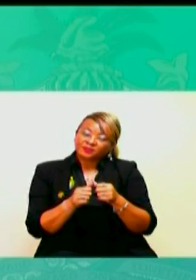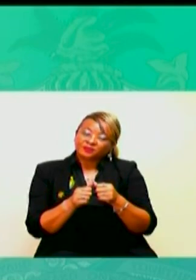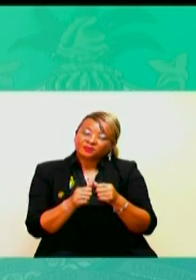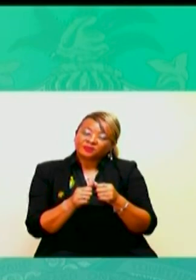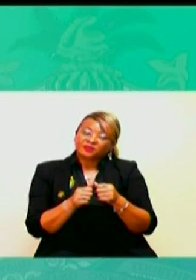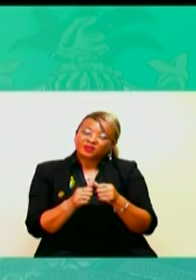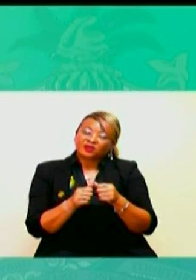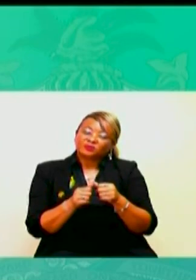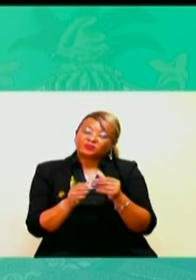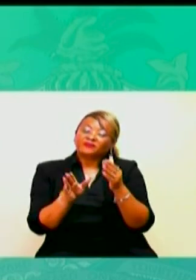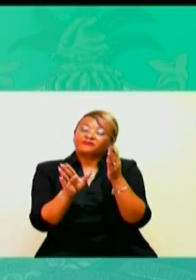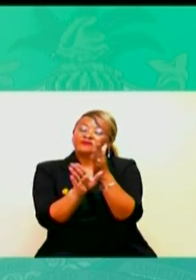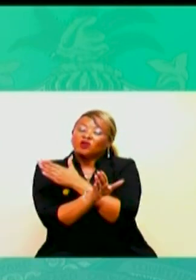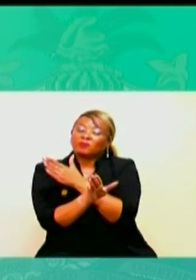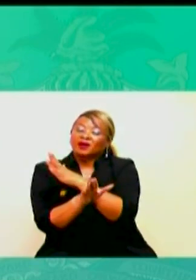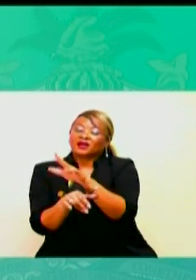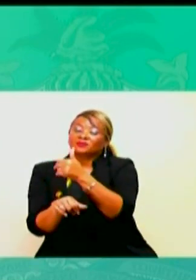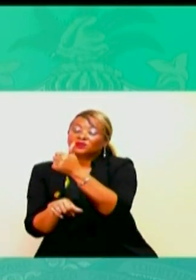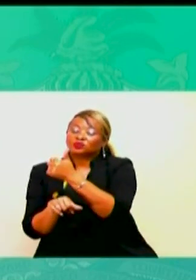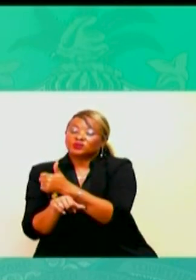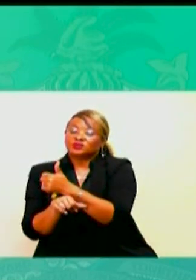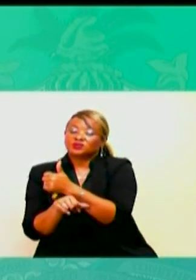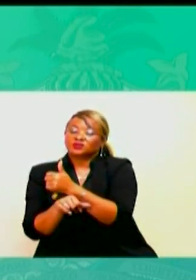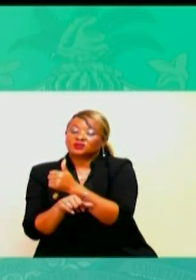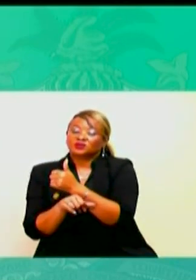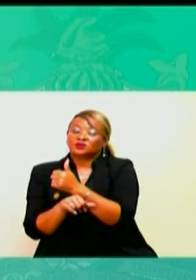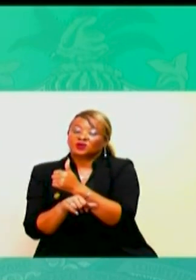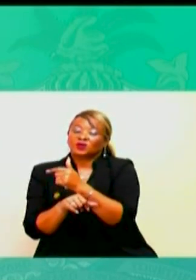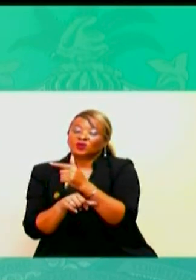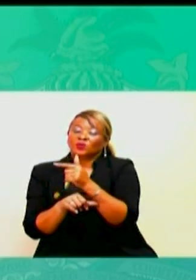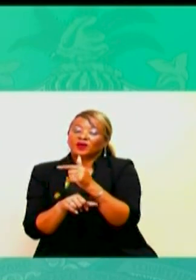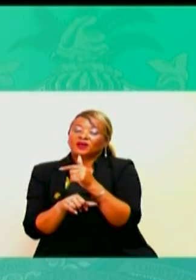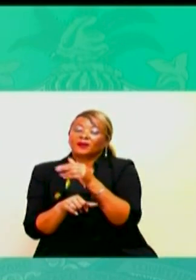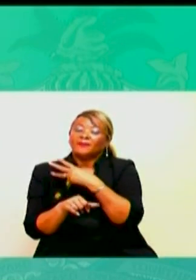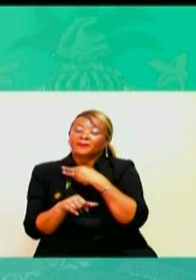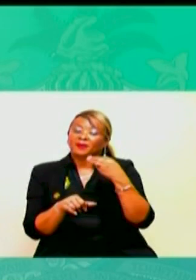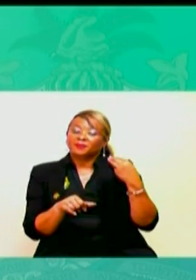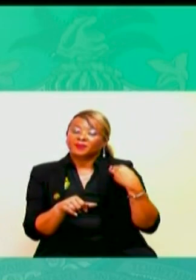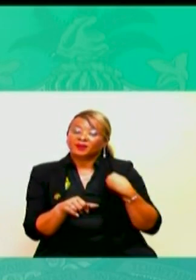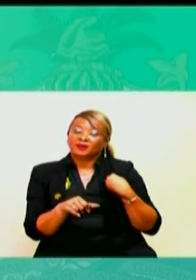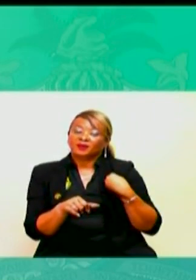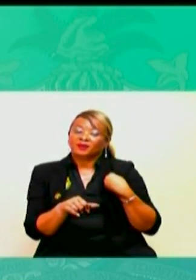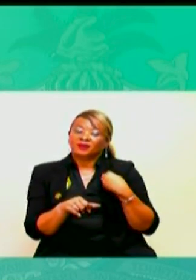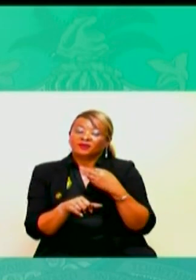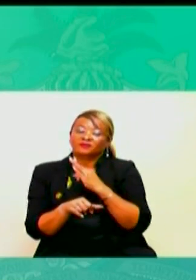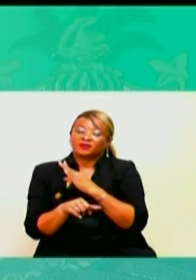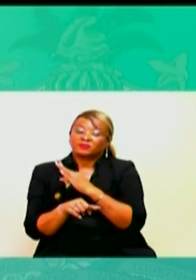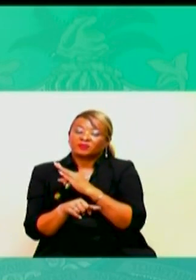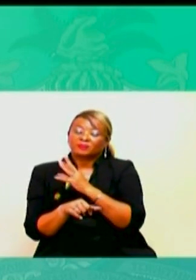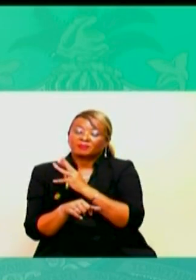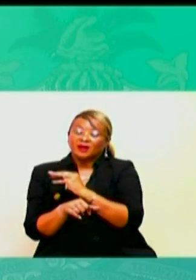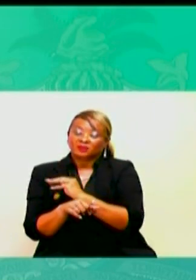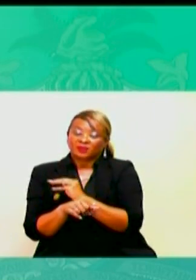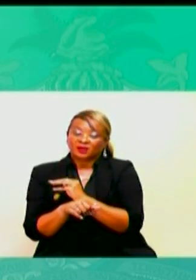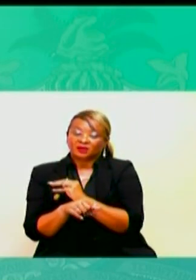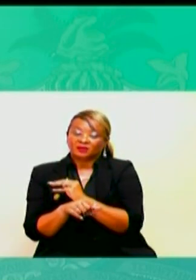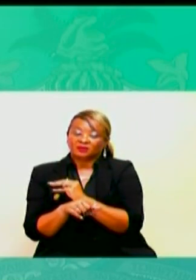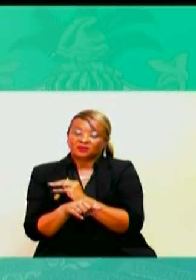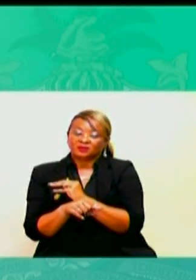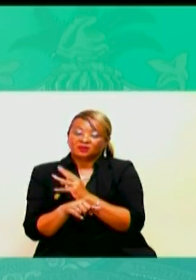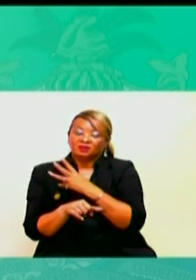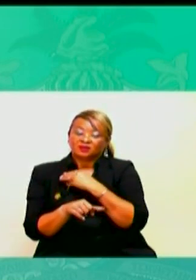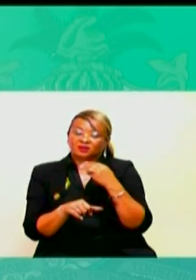the former administration that when a former member by the name of Frederick Markle Pine, the